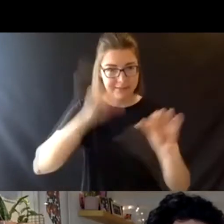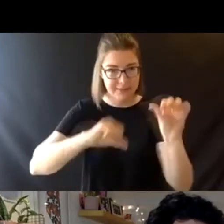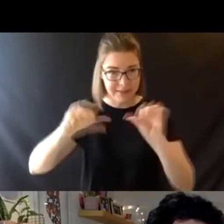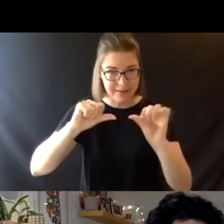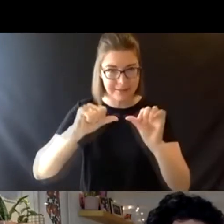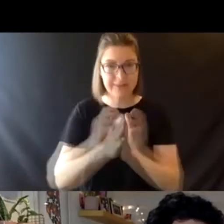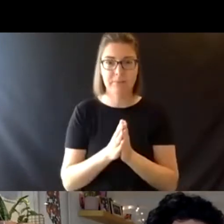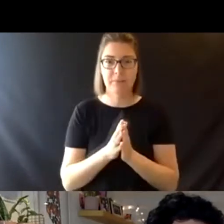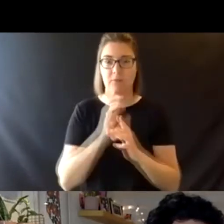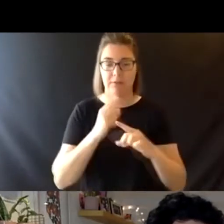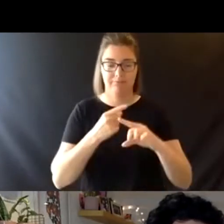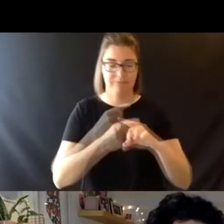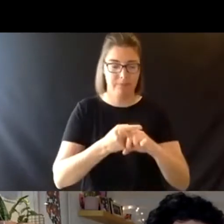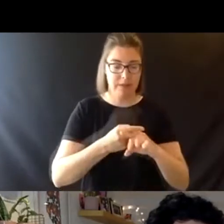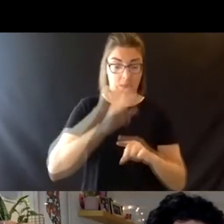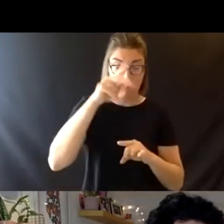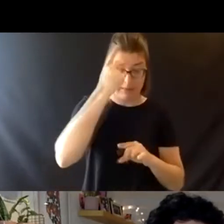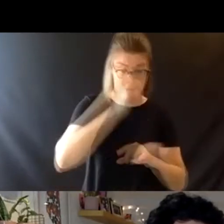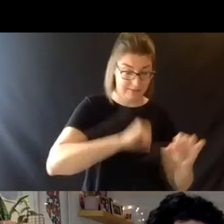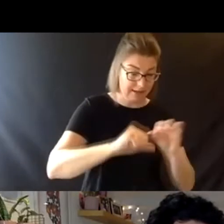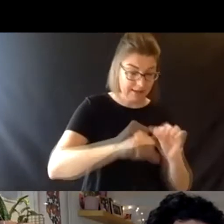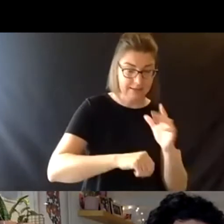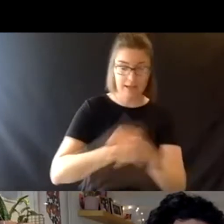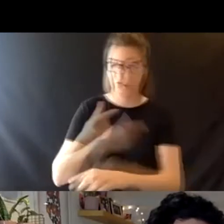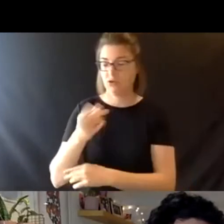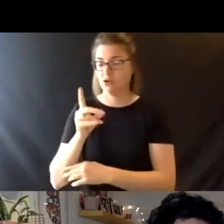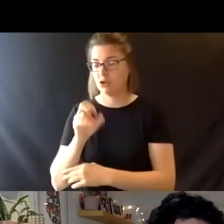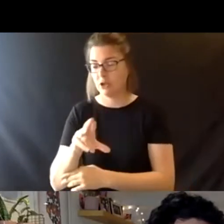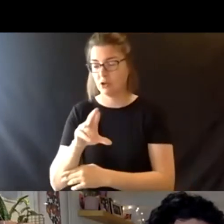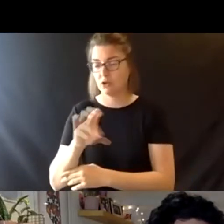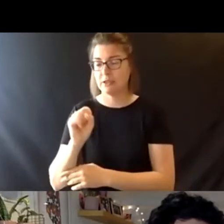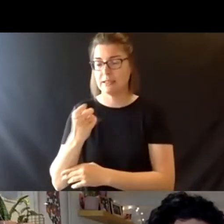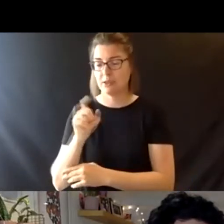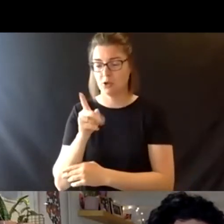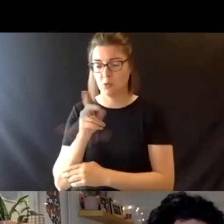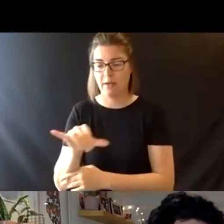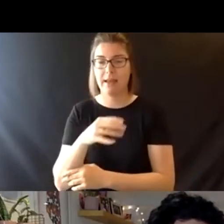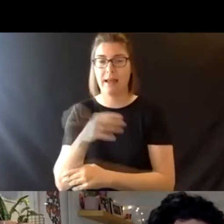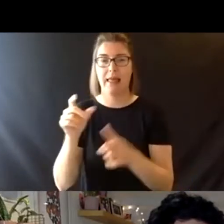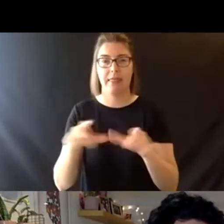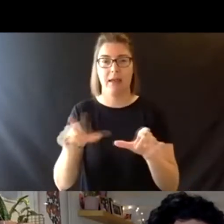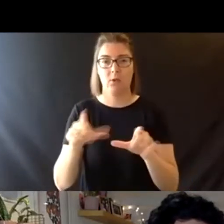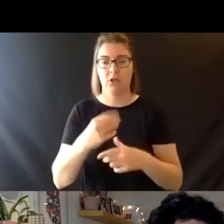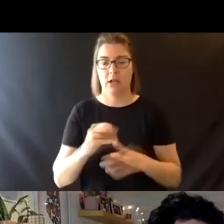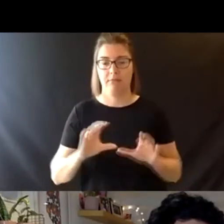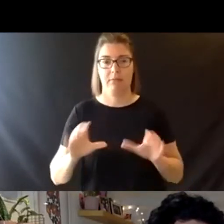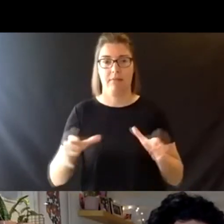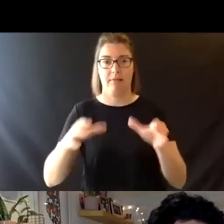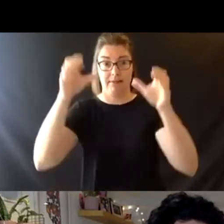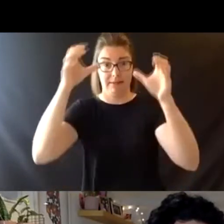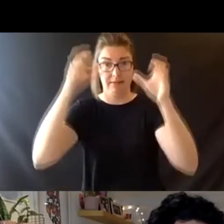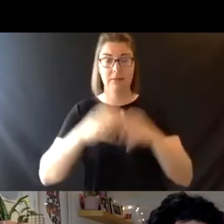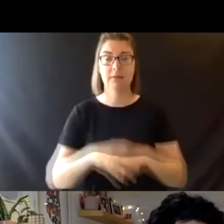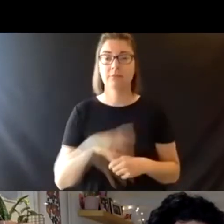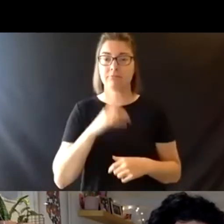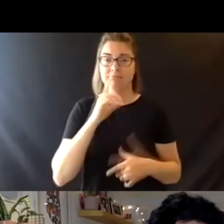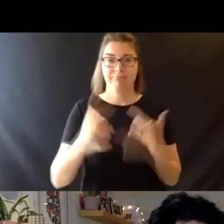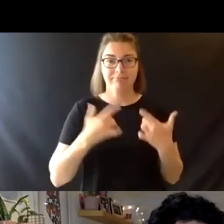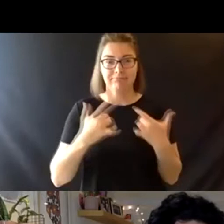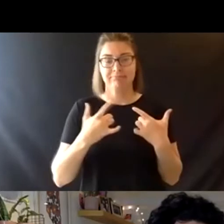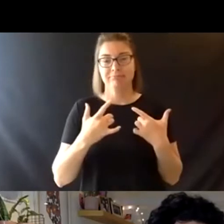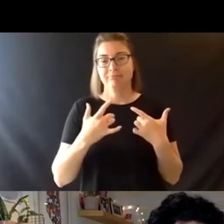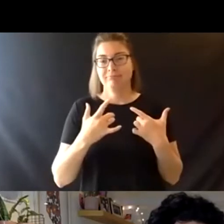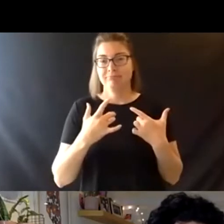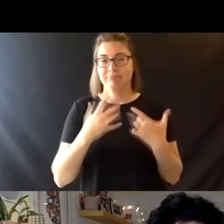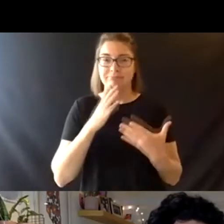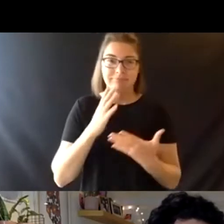intersections of political science and gender, sexuality, and also language and class. And so I'm very excited to be able to speak